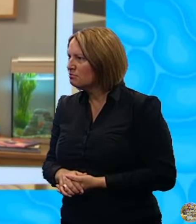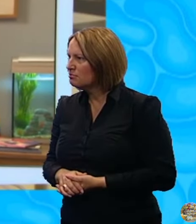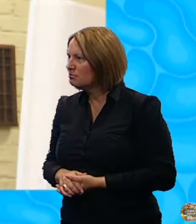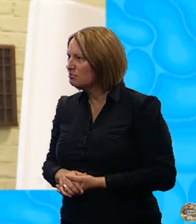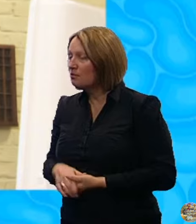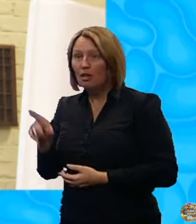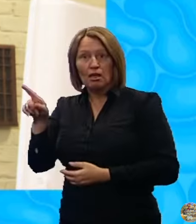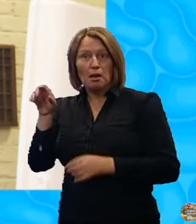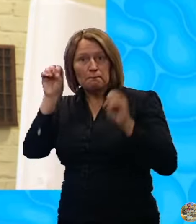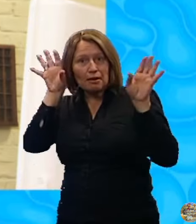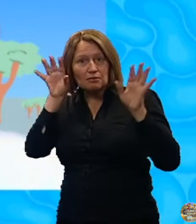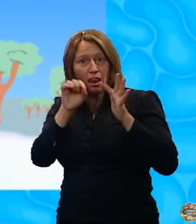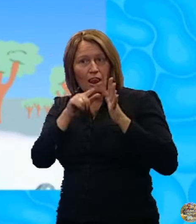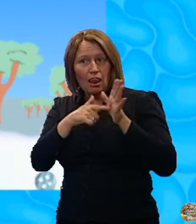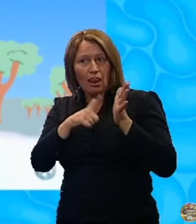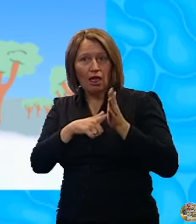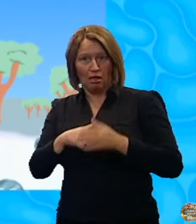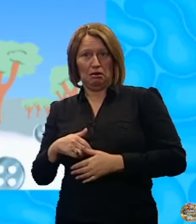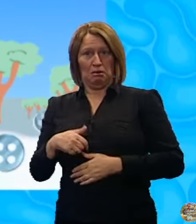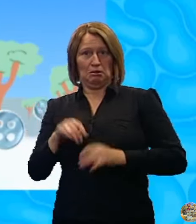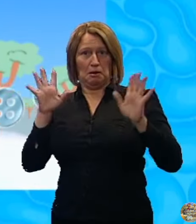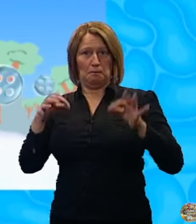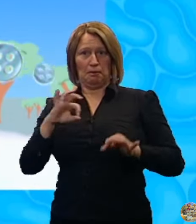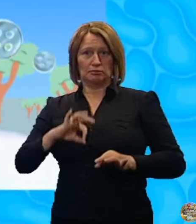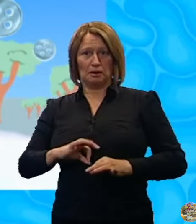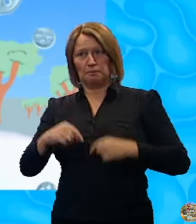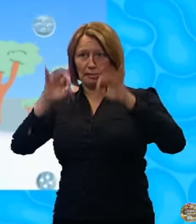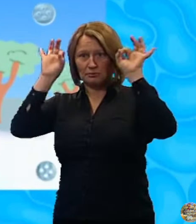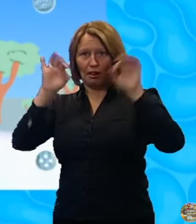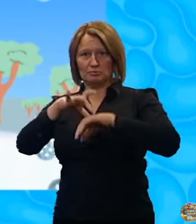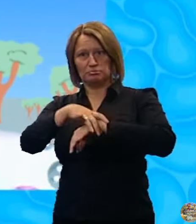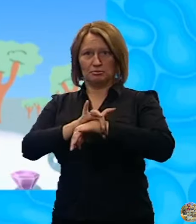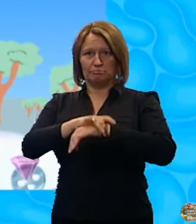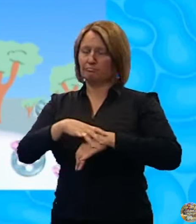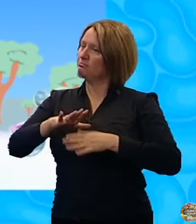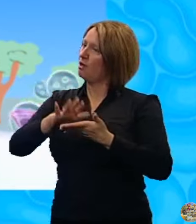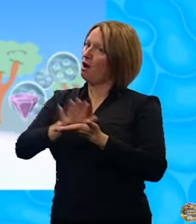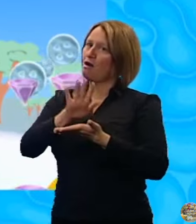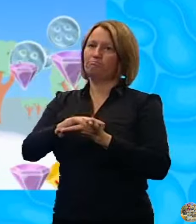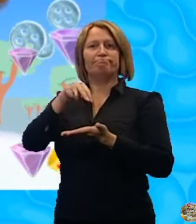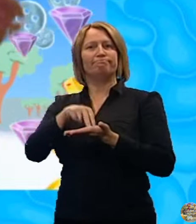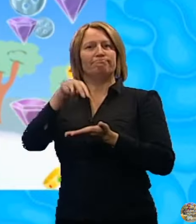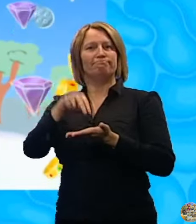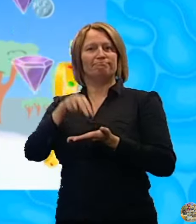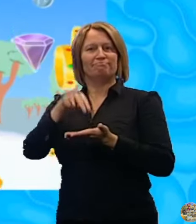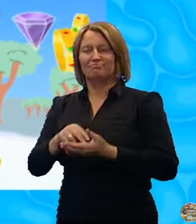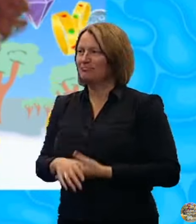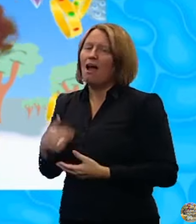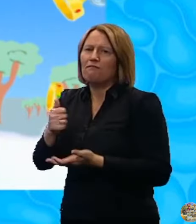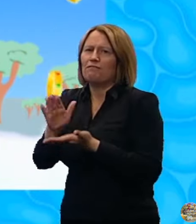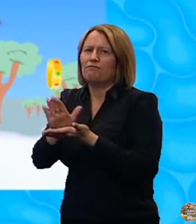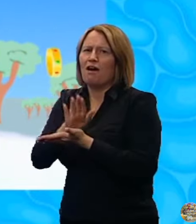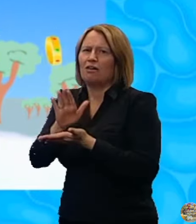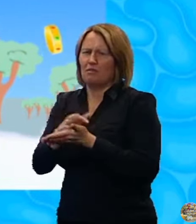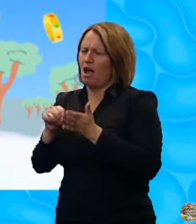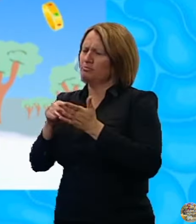It's Petal. With buttons and bangles that jangle as I hop. When I'm having so